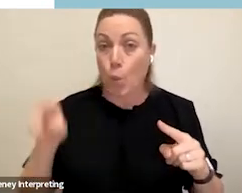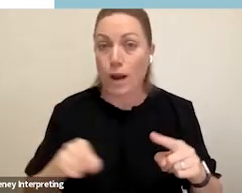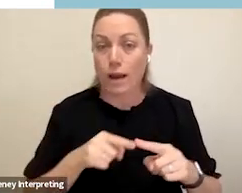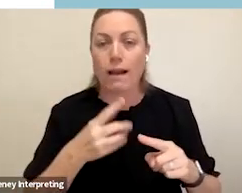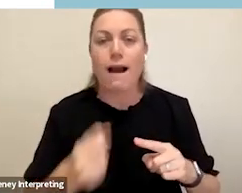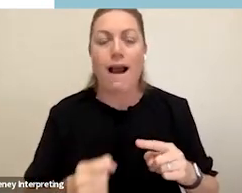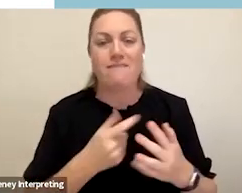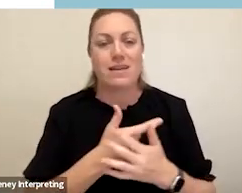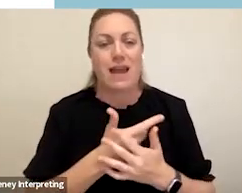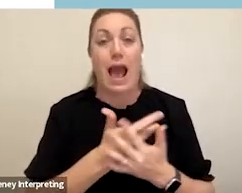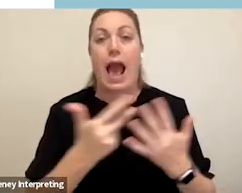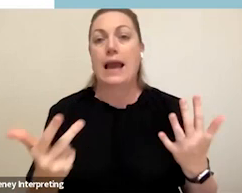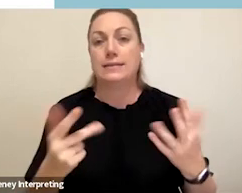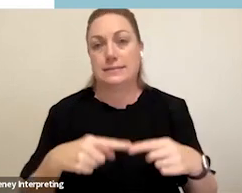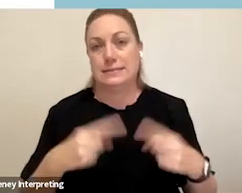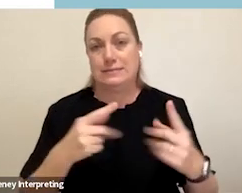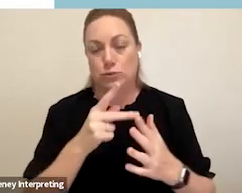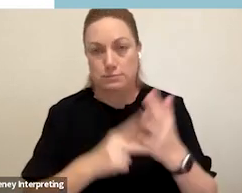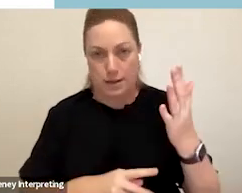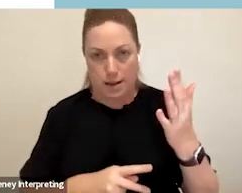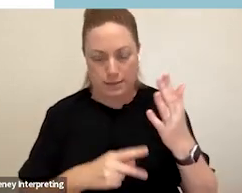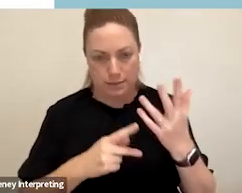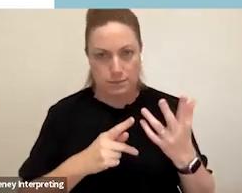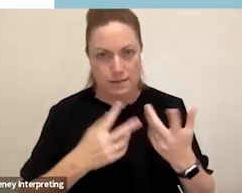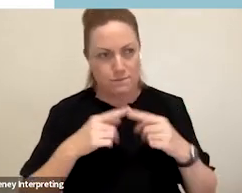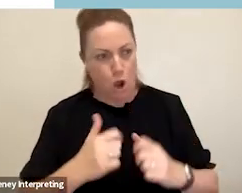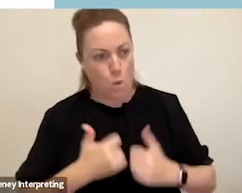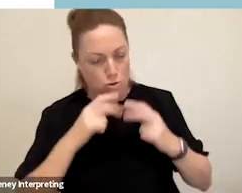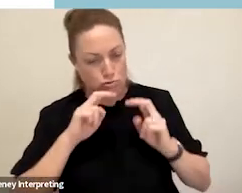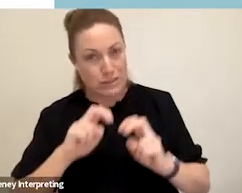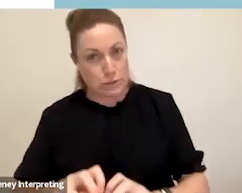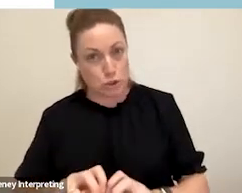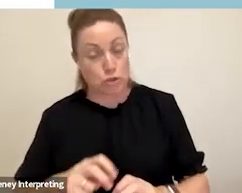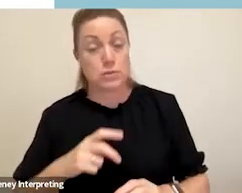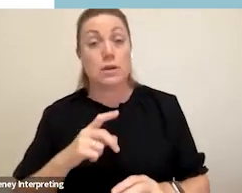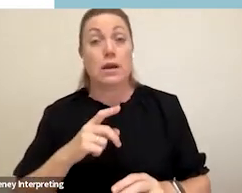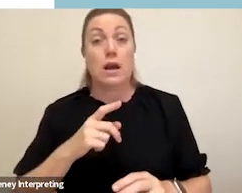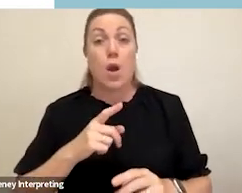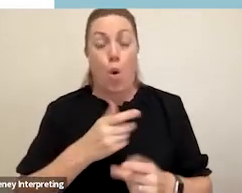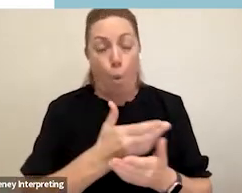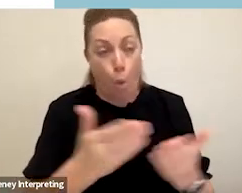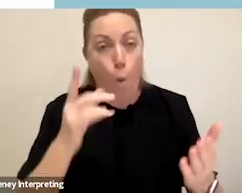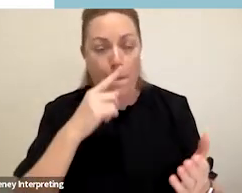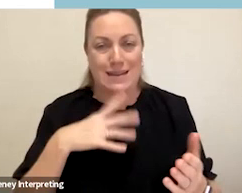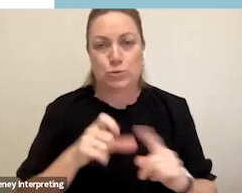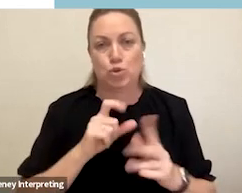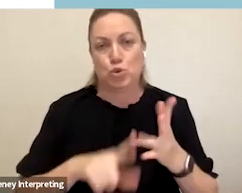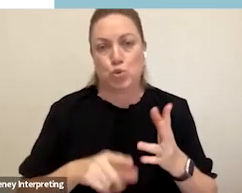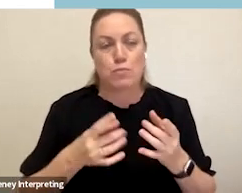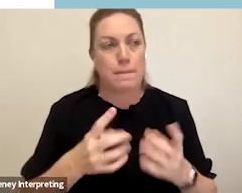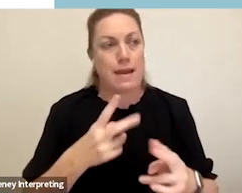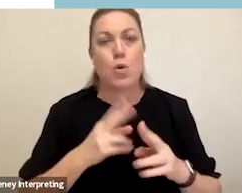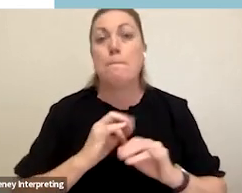8 different elements that were developed based on research into what everybody needs to do to prepare for emergencies.